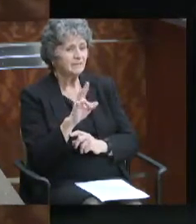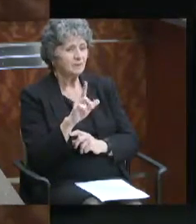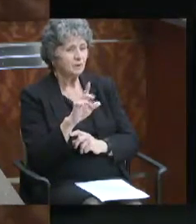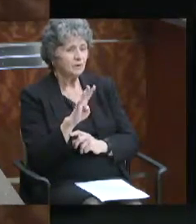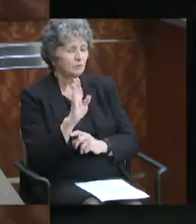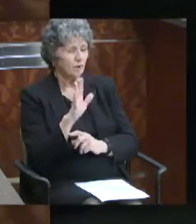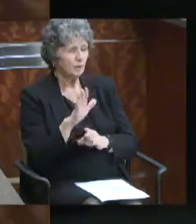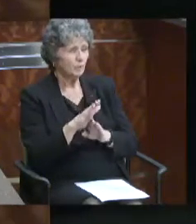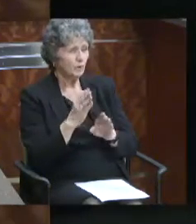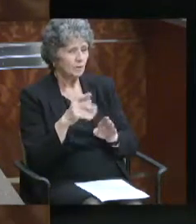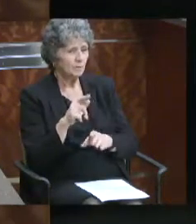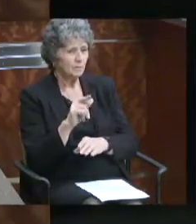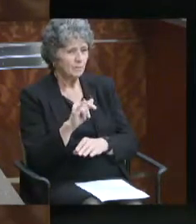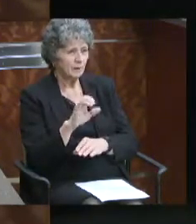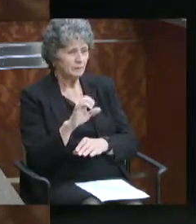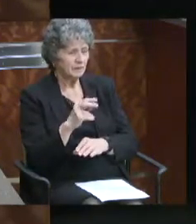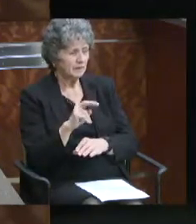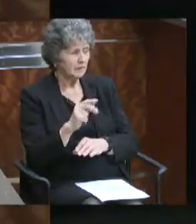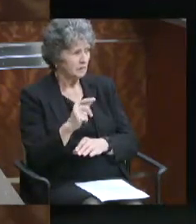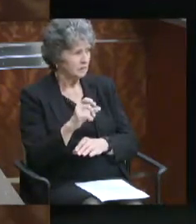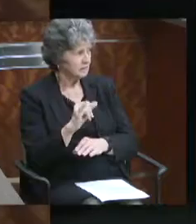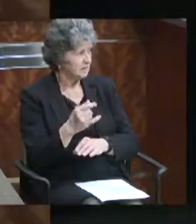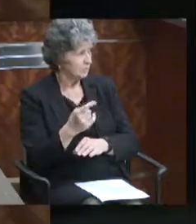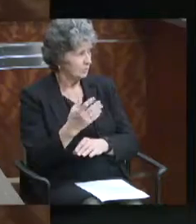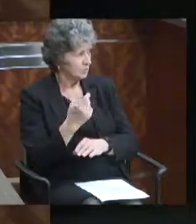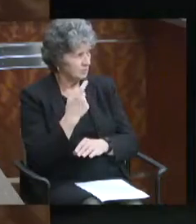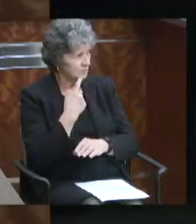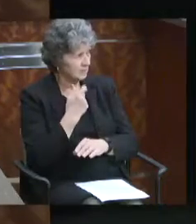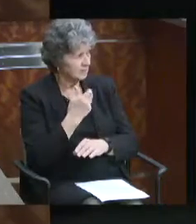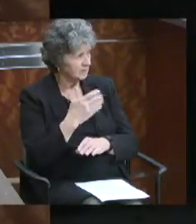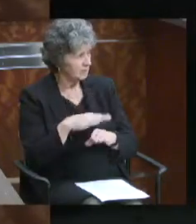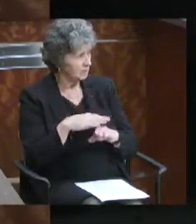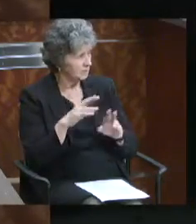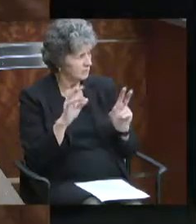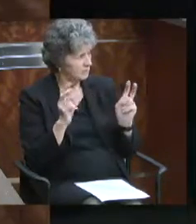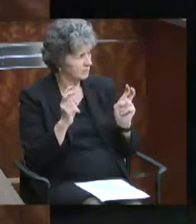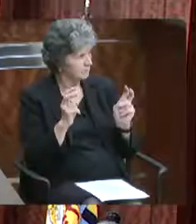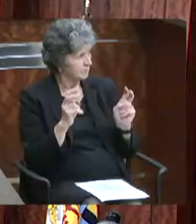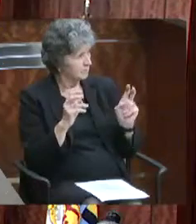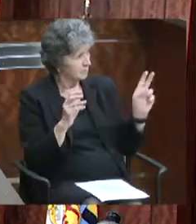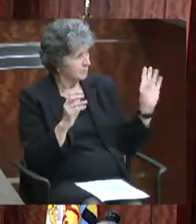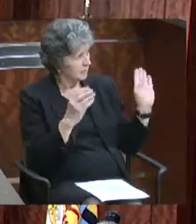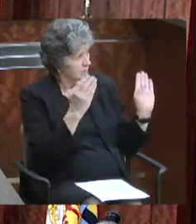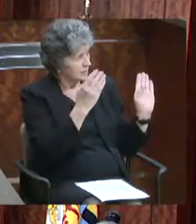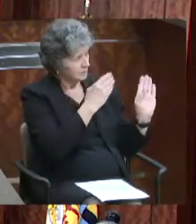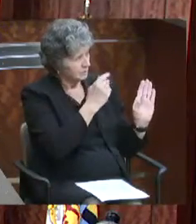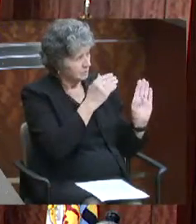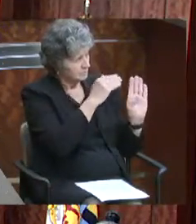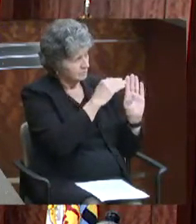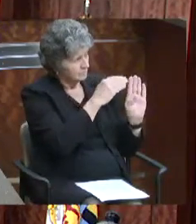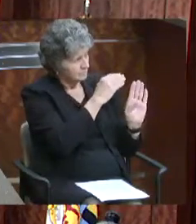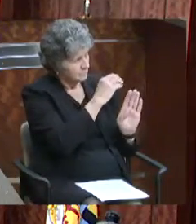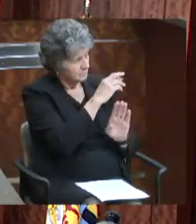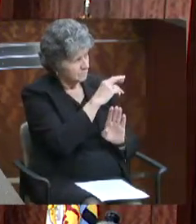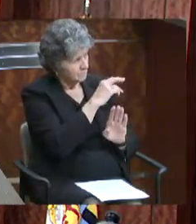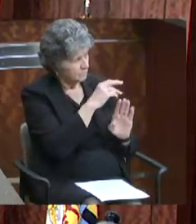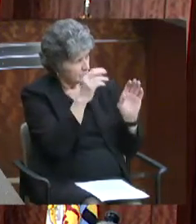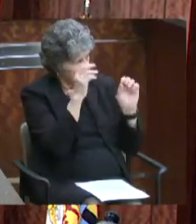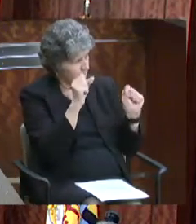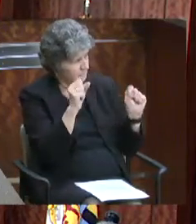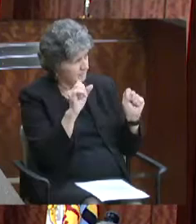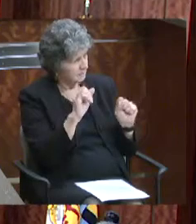public hearing. Is anyone wishing to speak on this topic? Mr. President. I'm sorry. As with Mr. Brock's